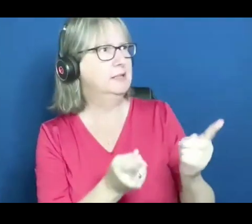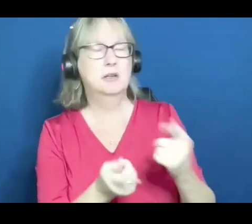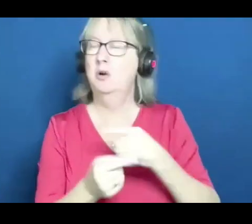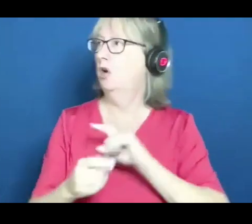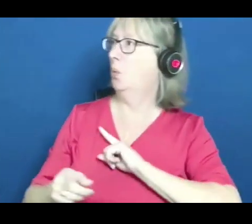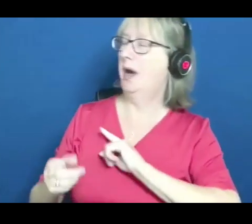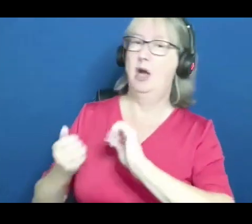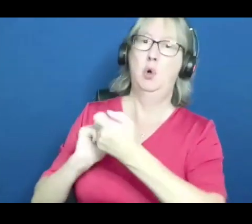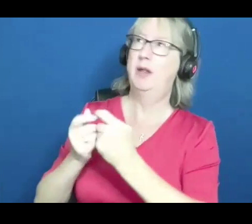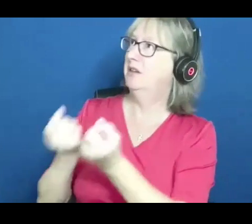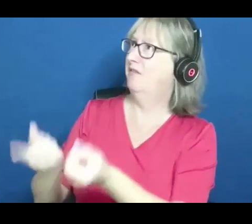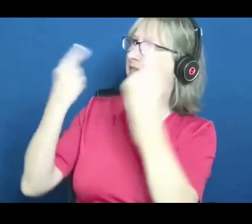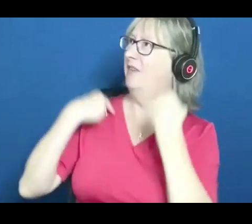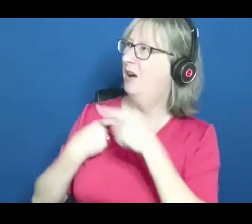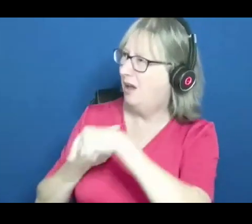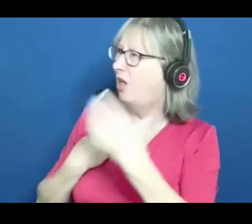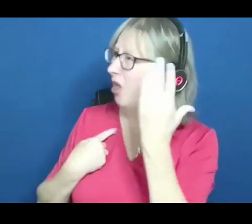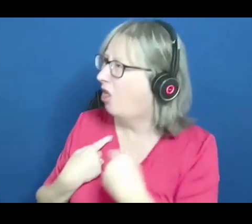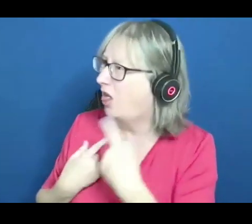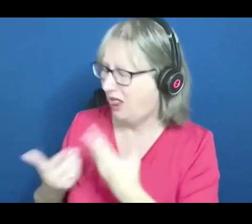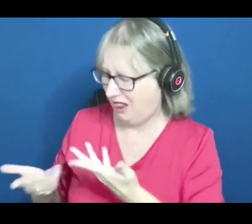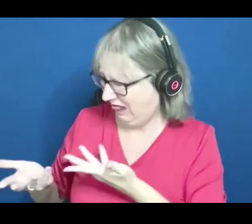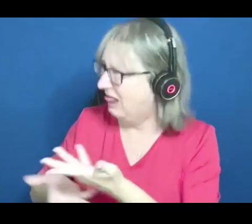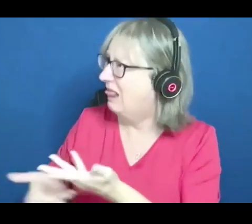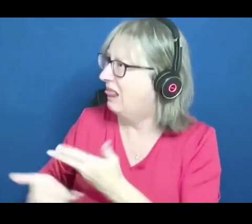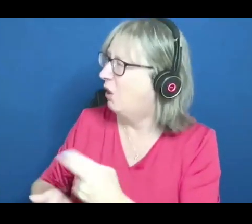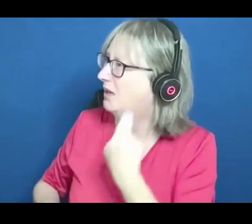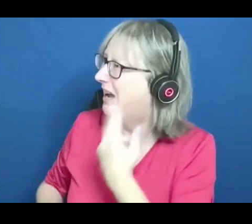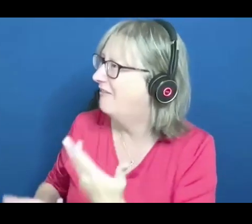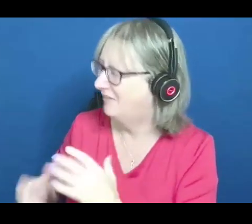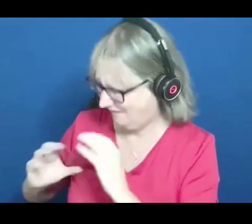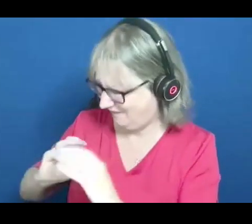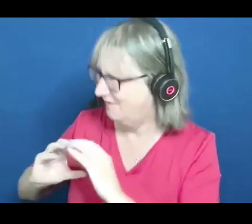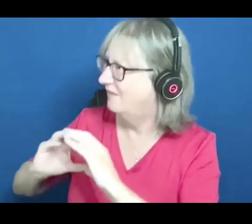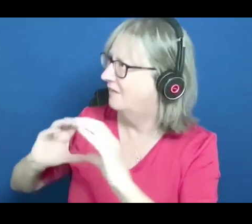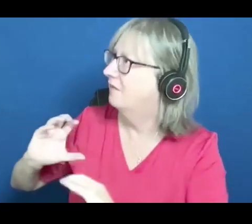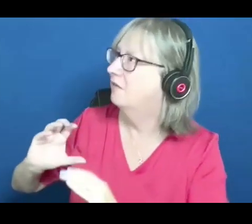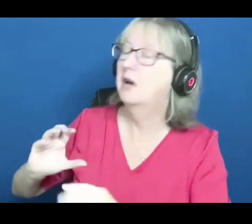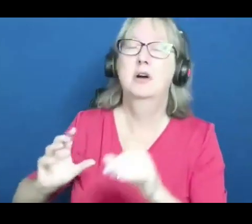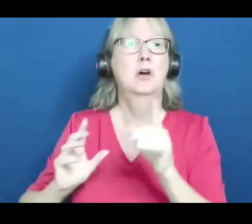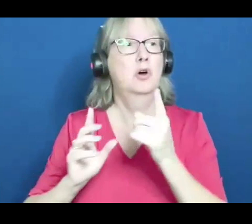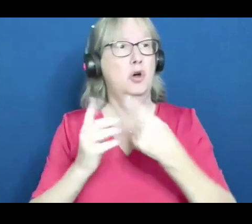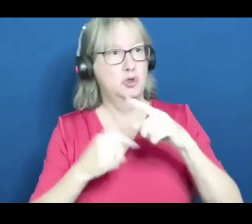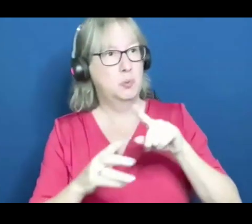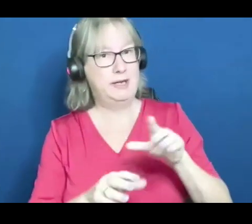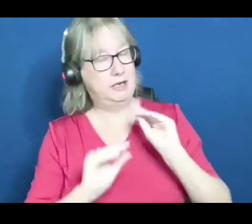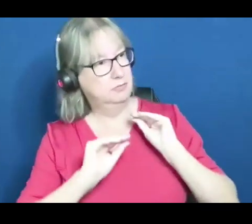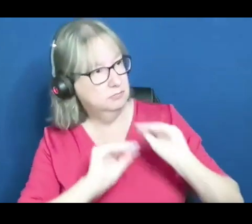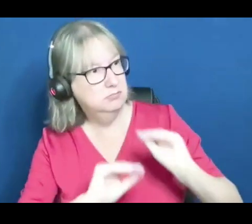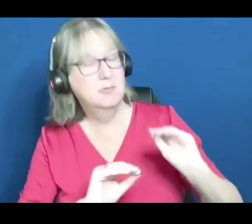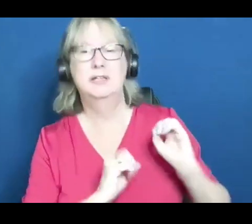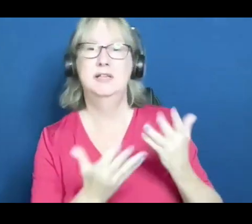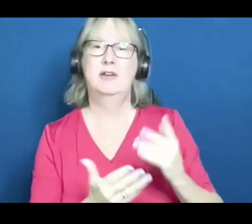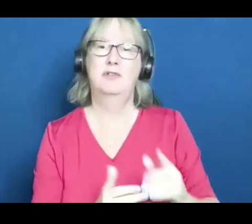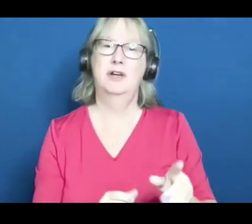to converse with the person who has an hearing loss or maybe deaf. So we can give them hearing loss awareness and